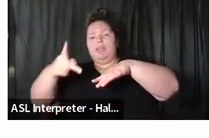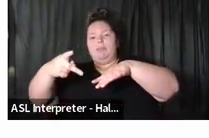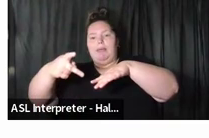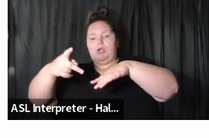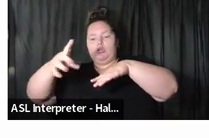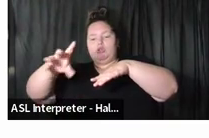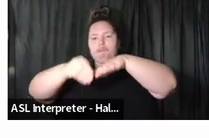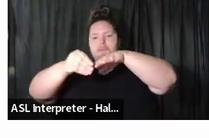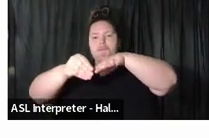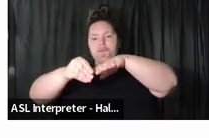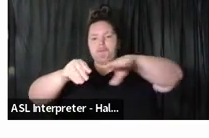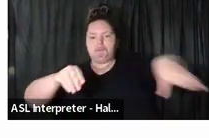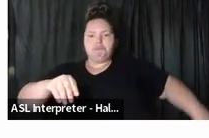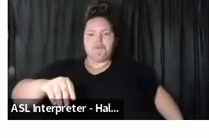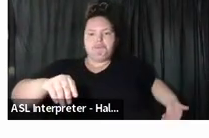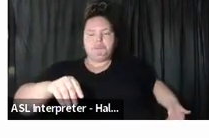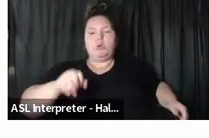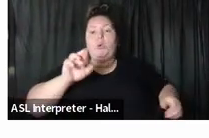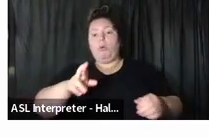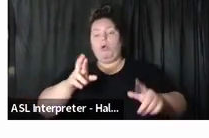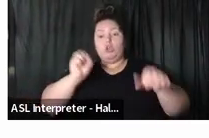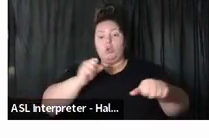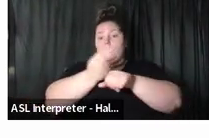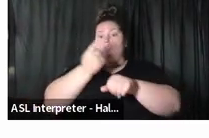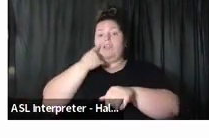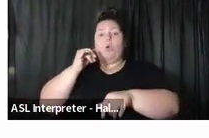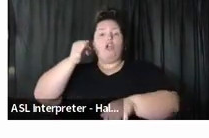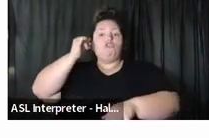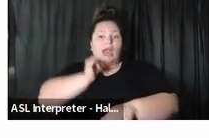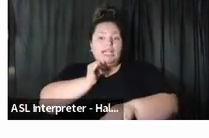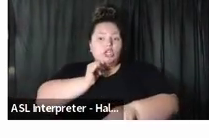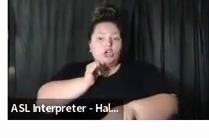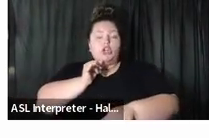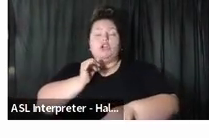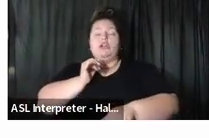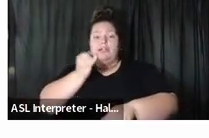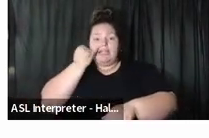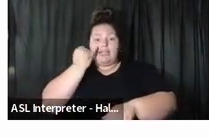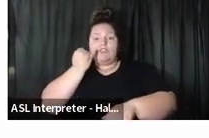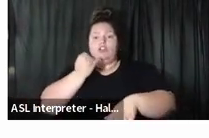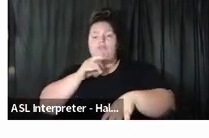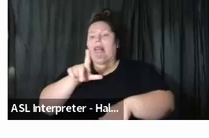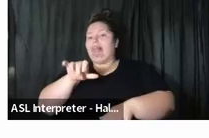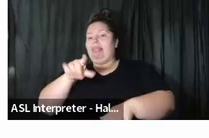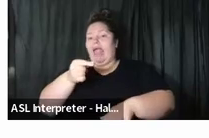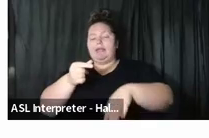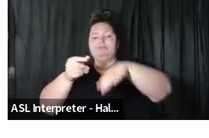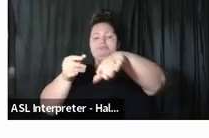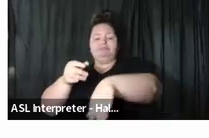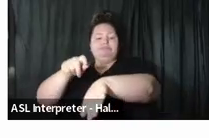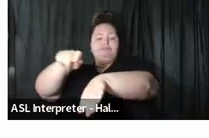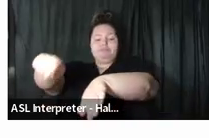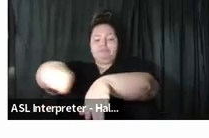an extend like a razor. So if you're shaving your legs or your armpits, or you can put a loofah on there so it can help you